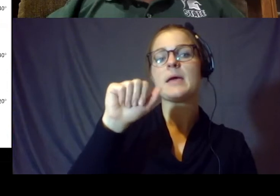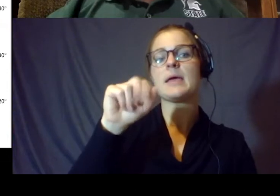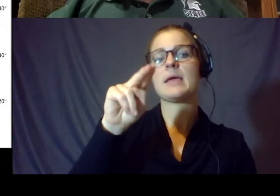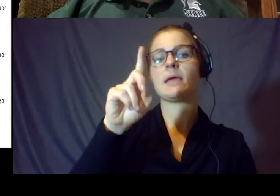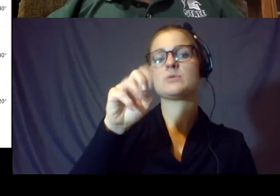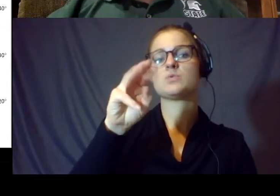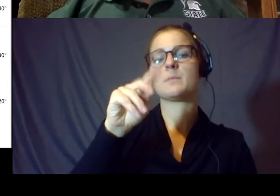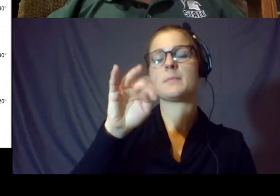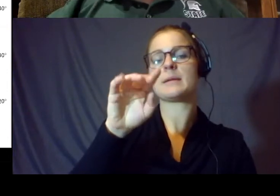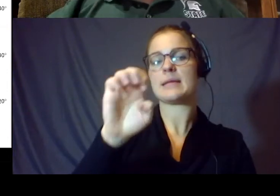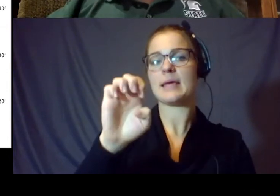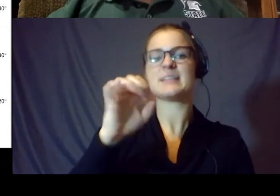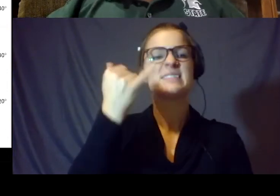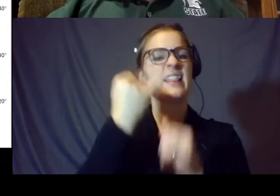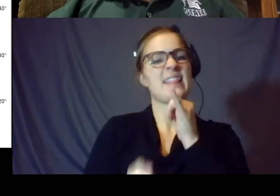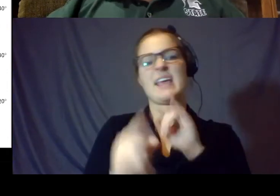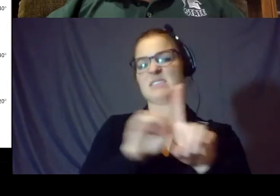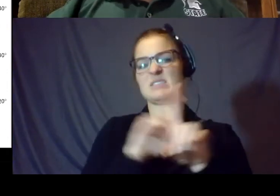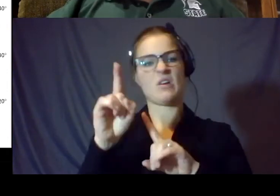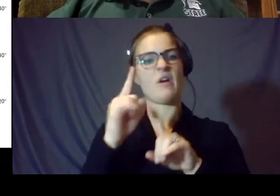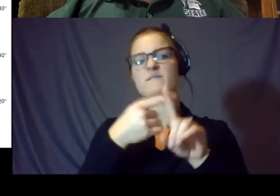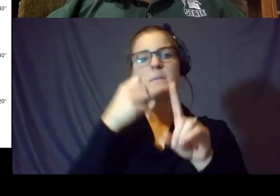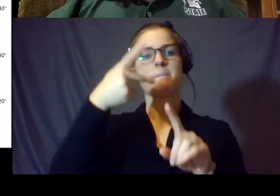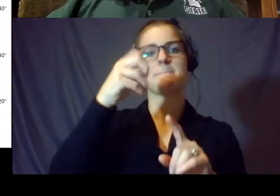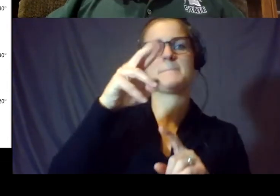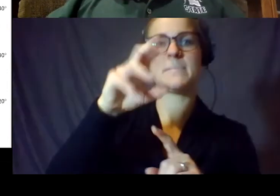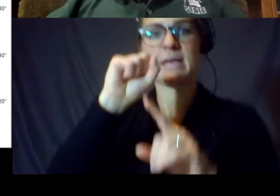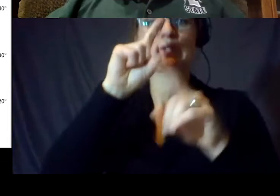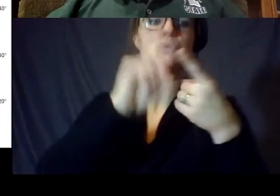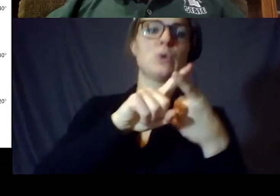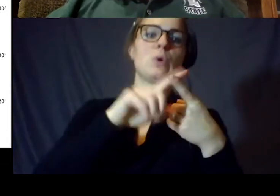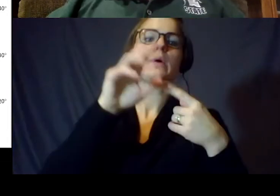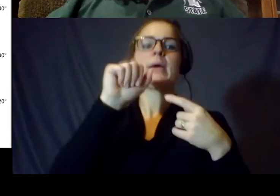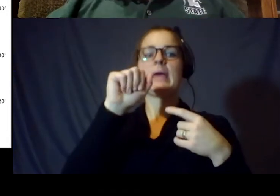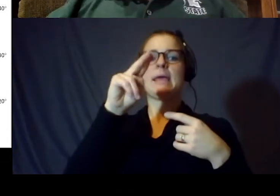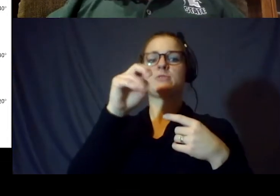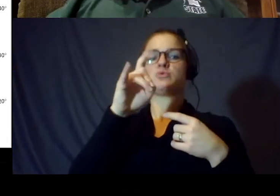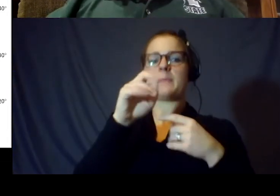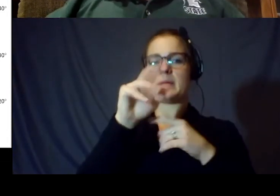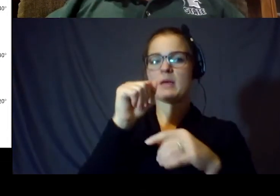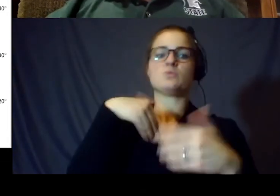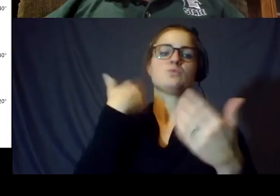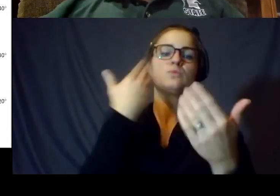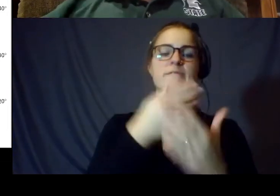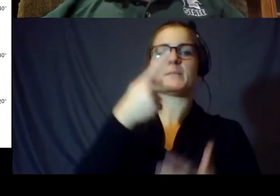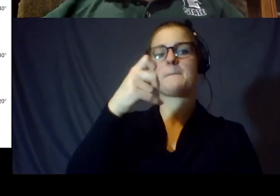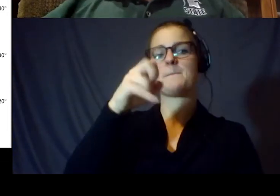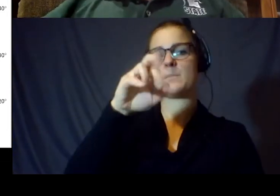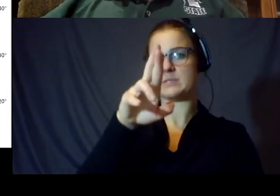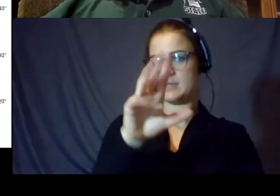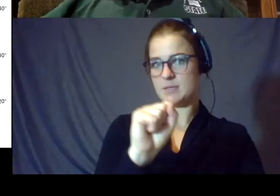in Andromeda, from Pegasus to Andromeda, to get you to Perseus. It's a second magnitude star, 2.1 in